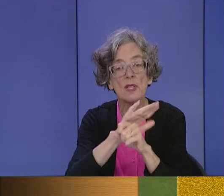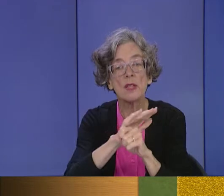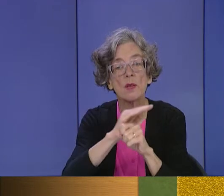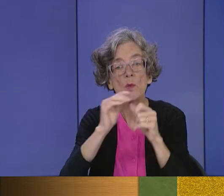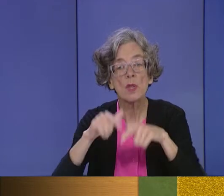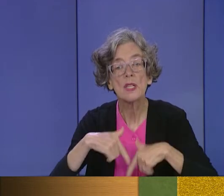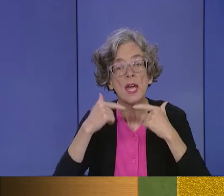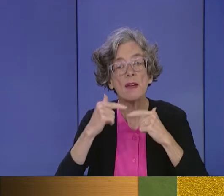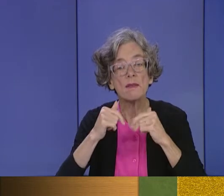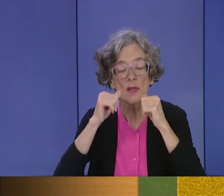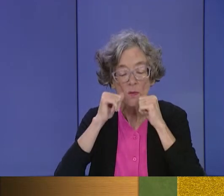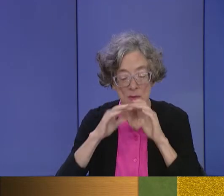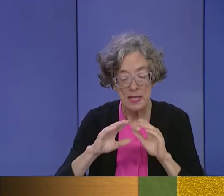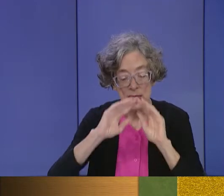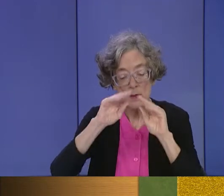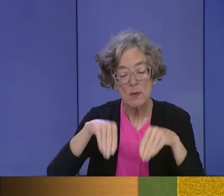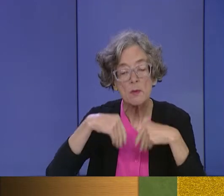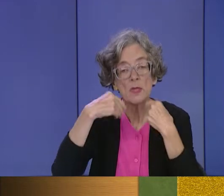us.